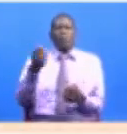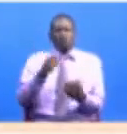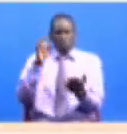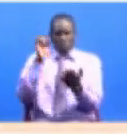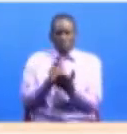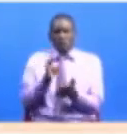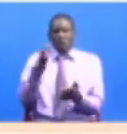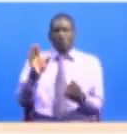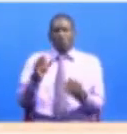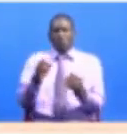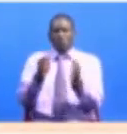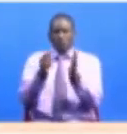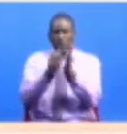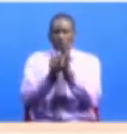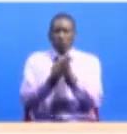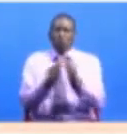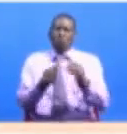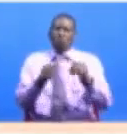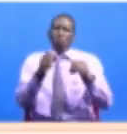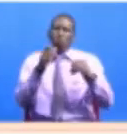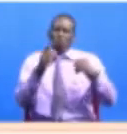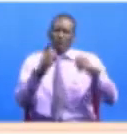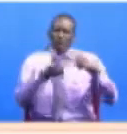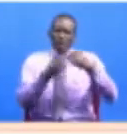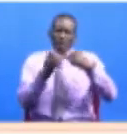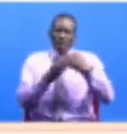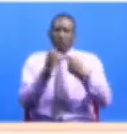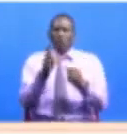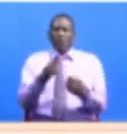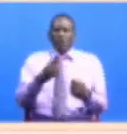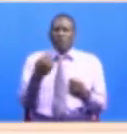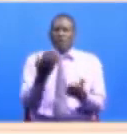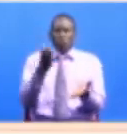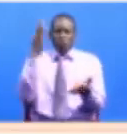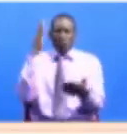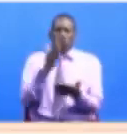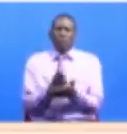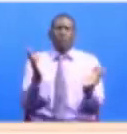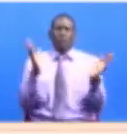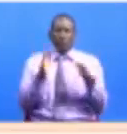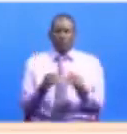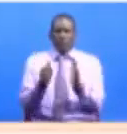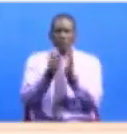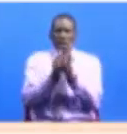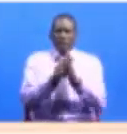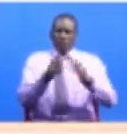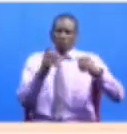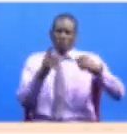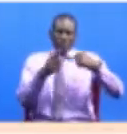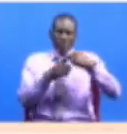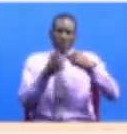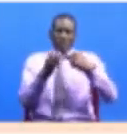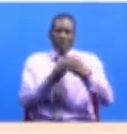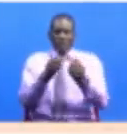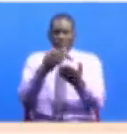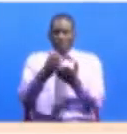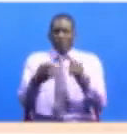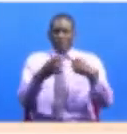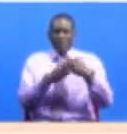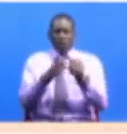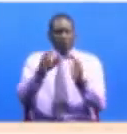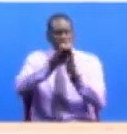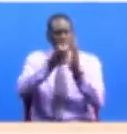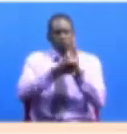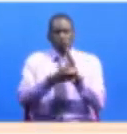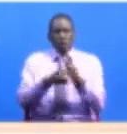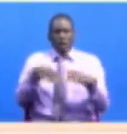Article 168(1) of the Constitution is hereby affirmed. Article 168 sub Article 9 of the Constitution